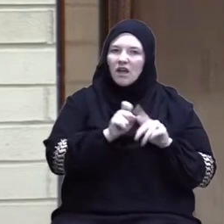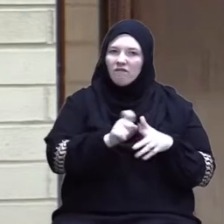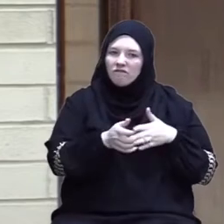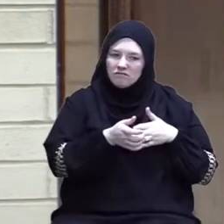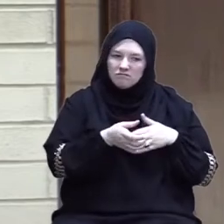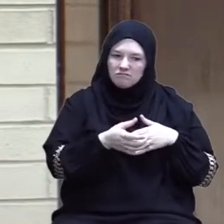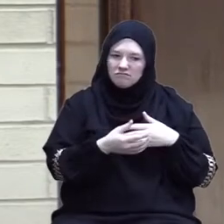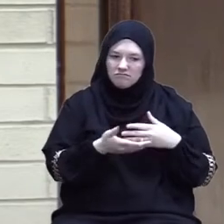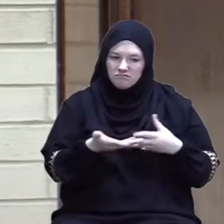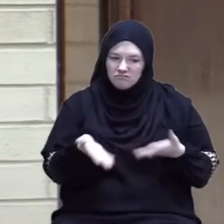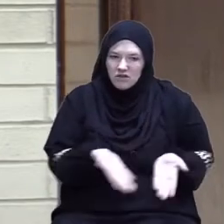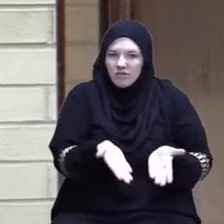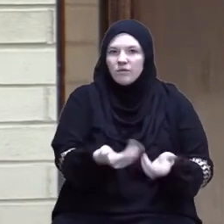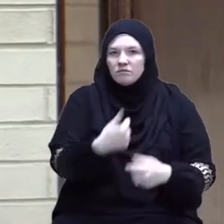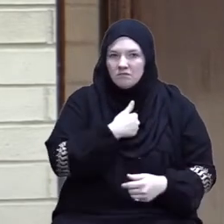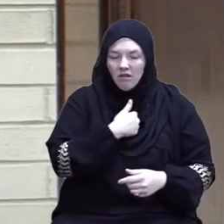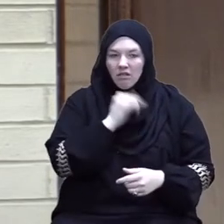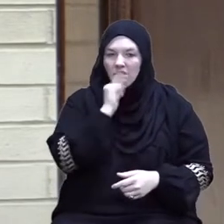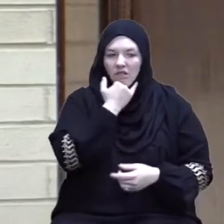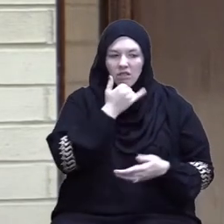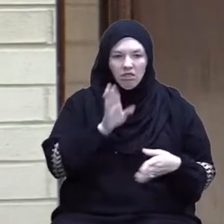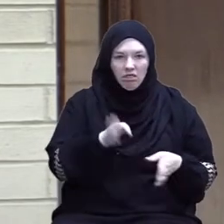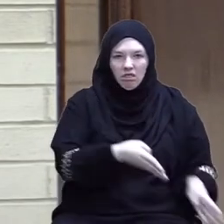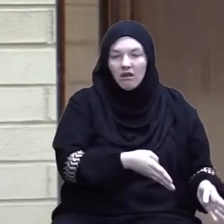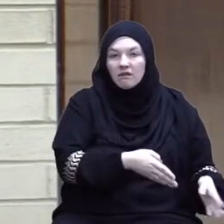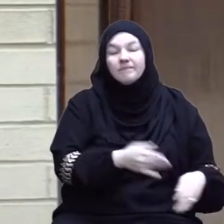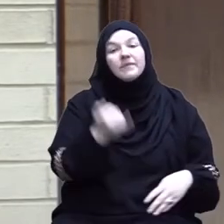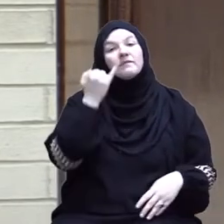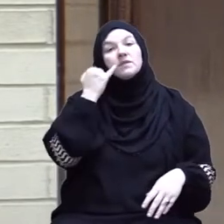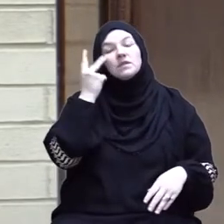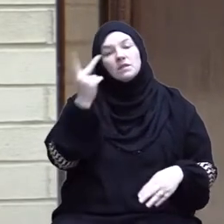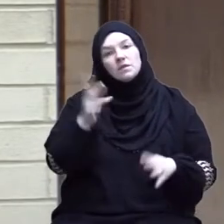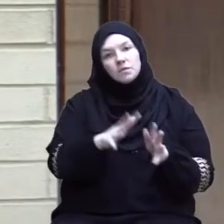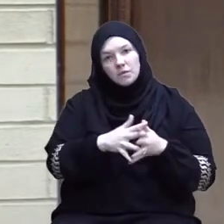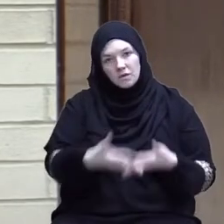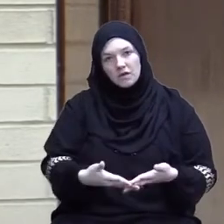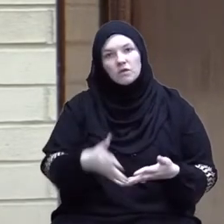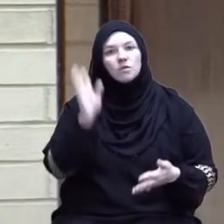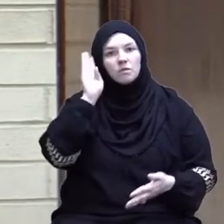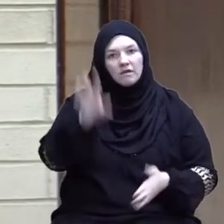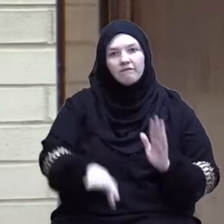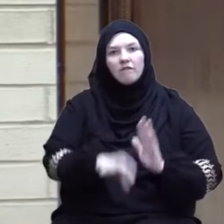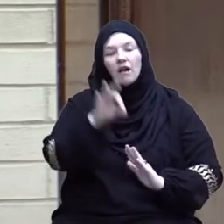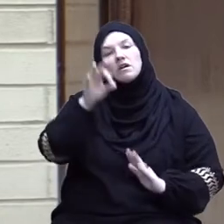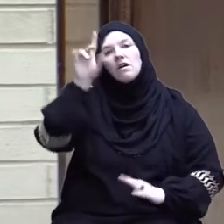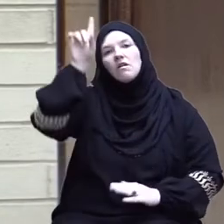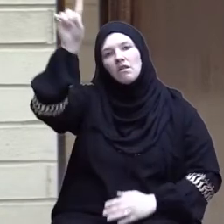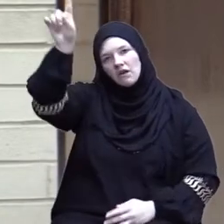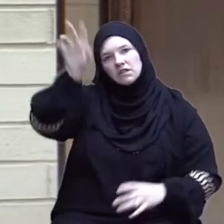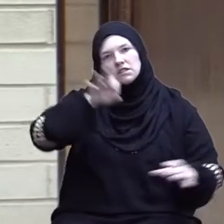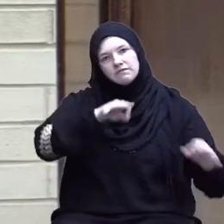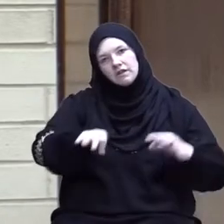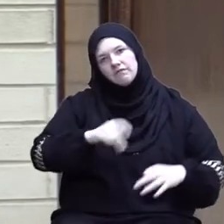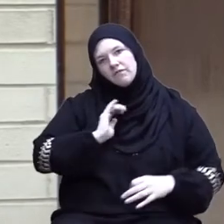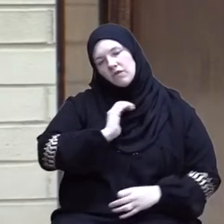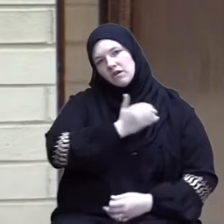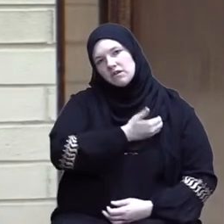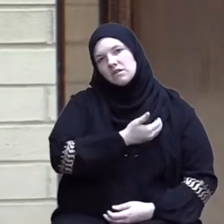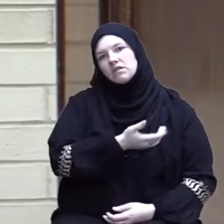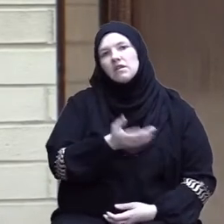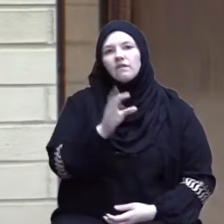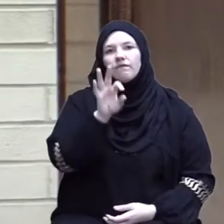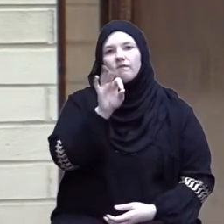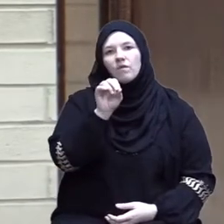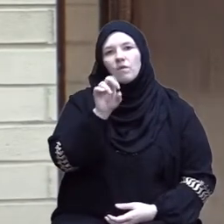And as you will see from the Quran, you find Allah defining for us the